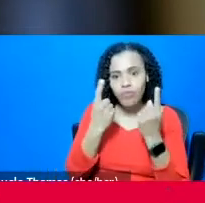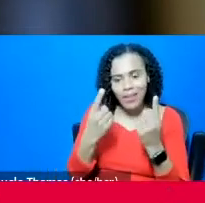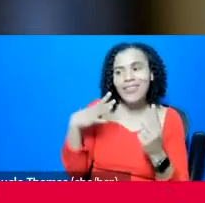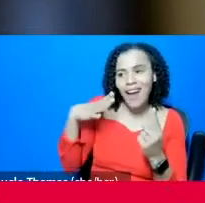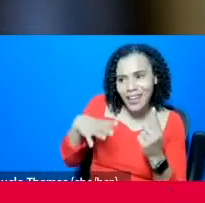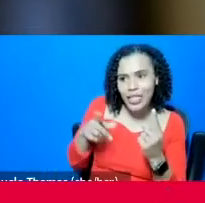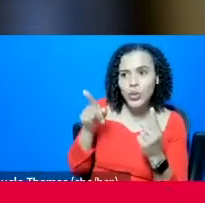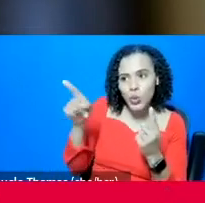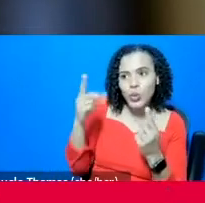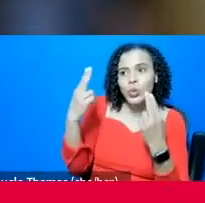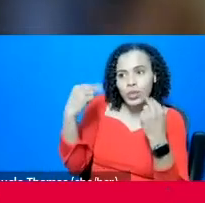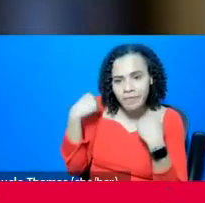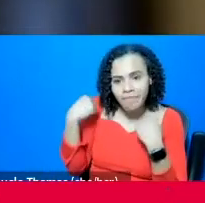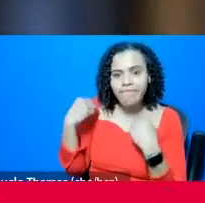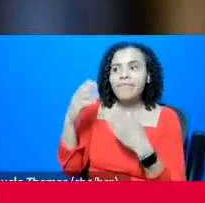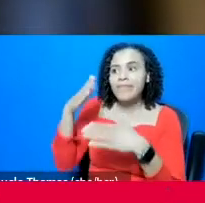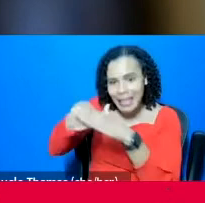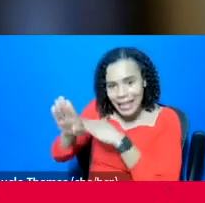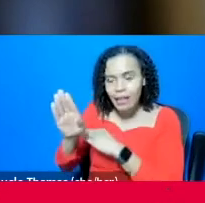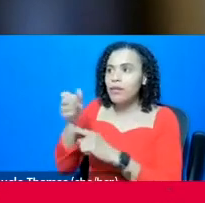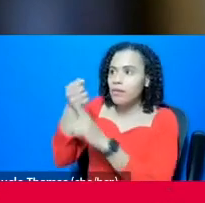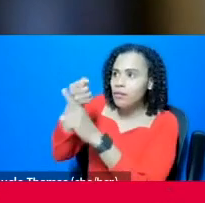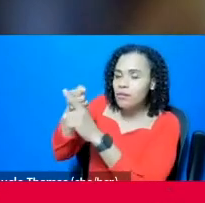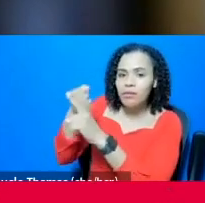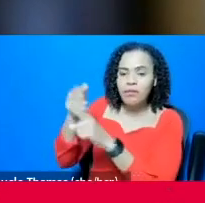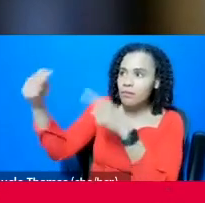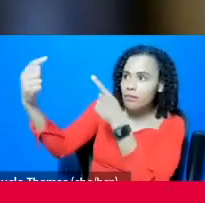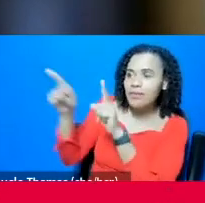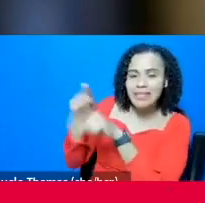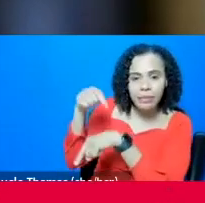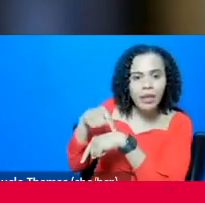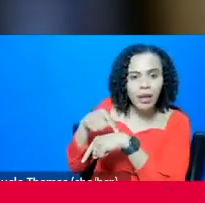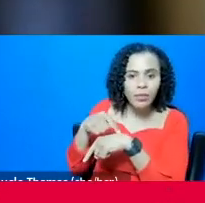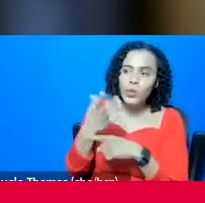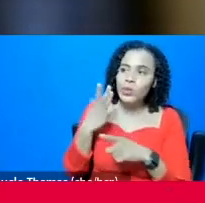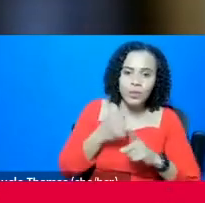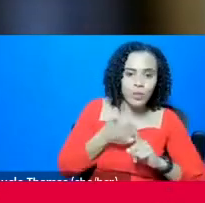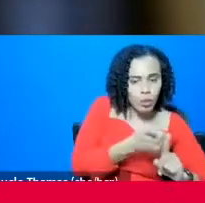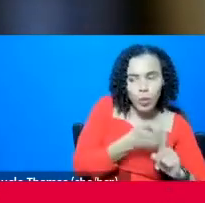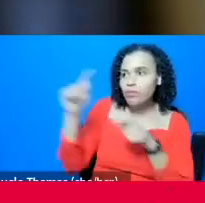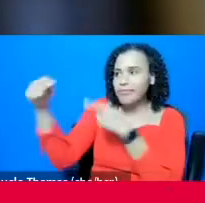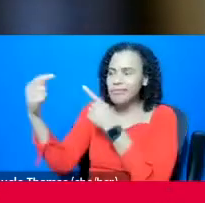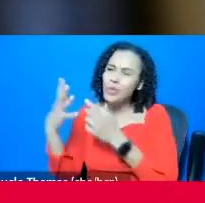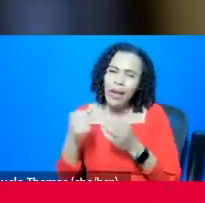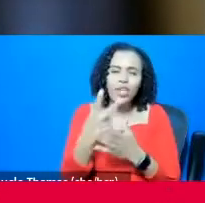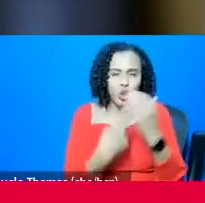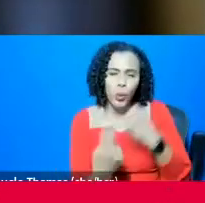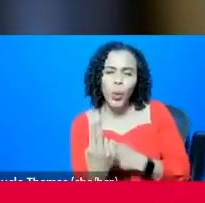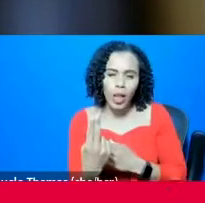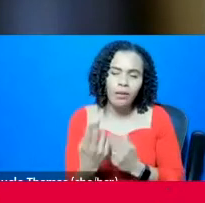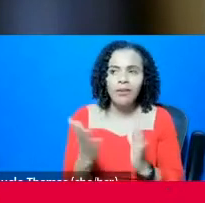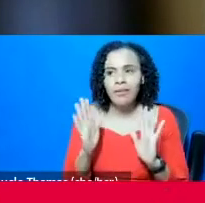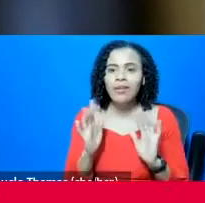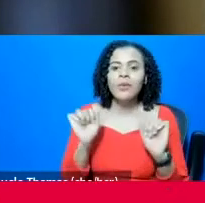that power structure and say, why the hell do I have to do this? This shouldn't be that. So there's a dual aspect to it. So to cut a long